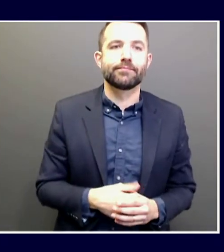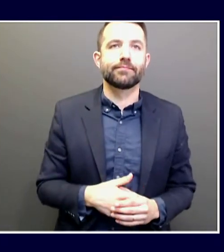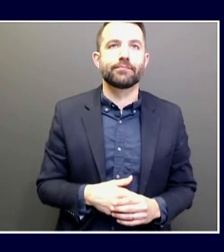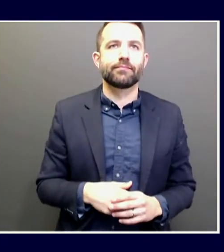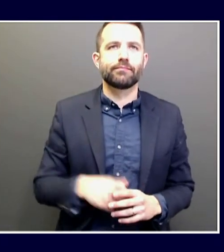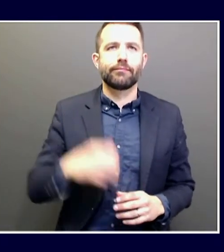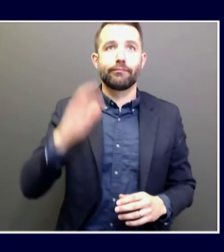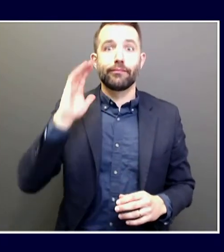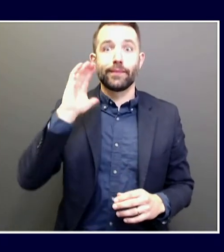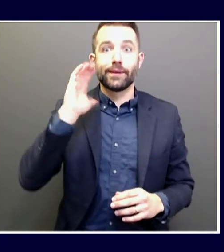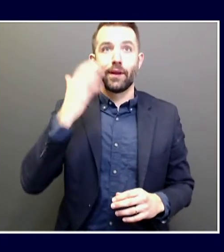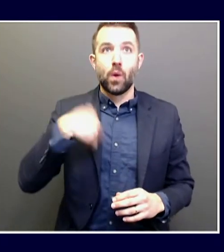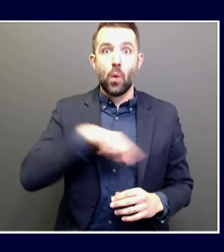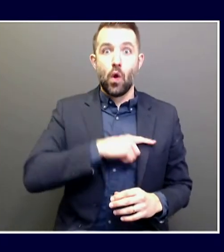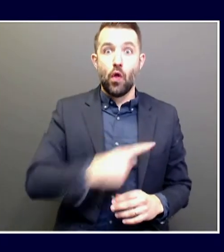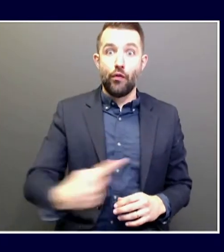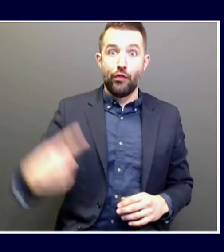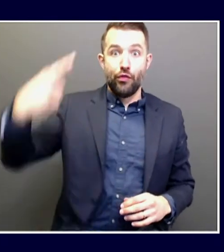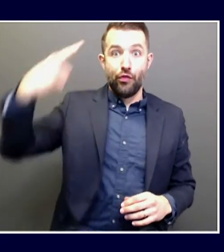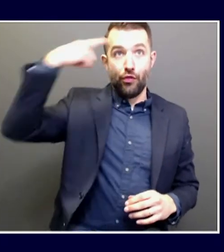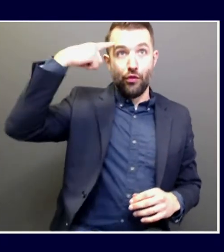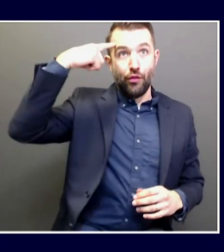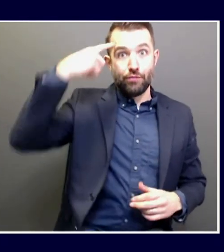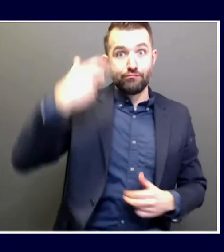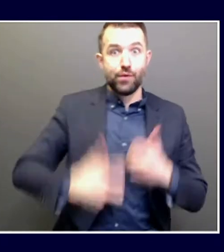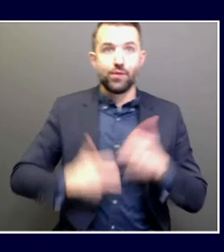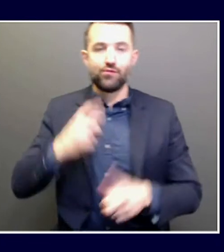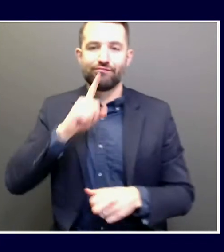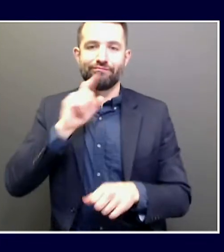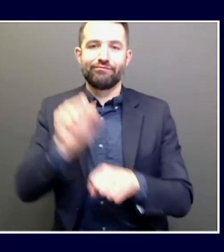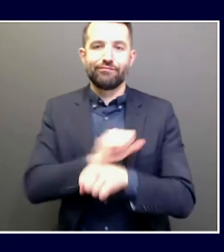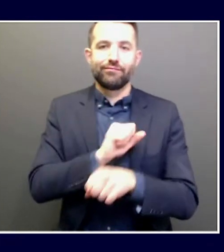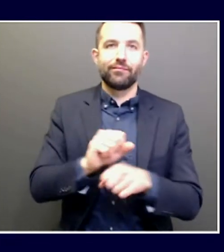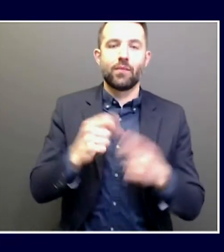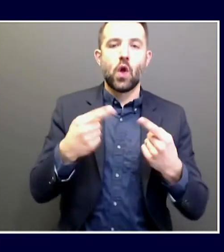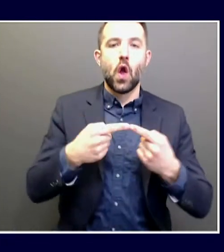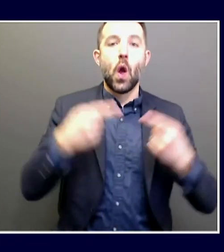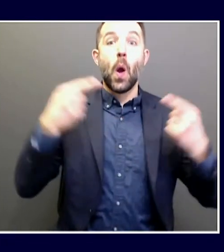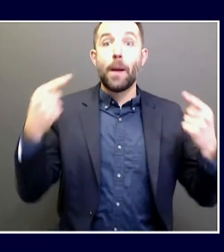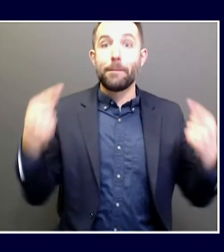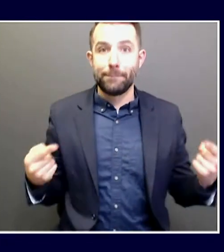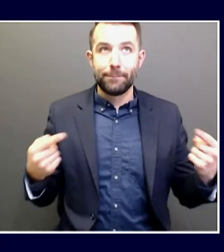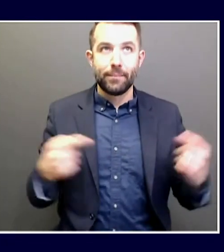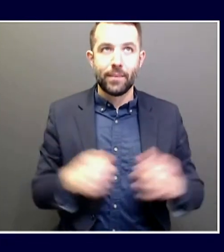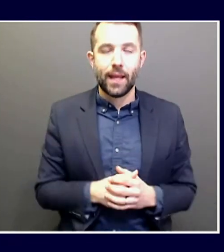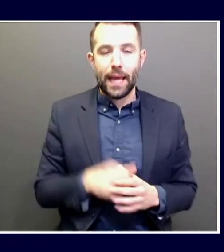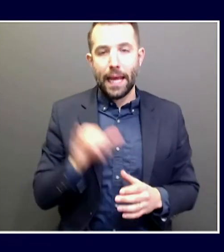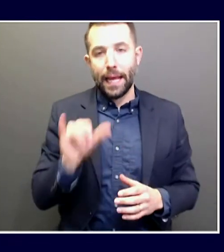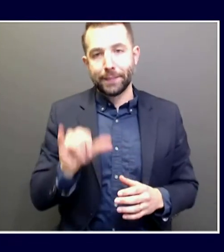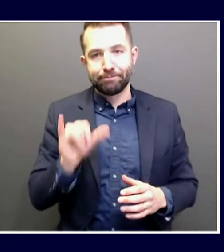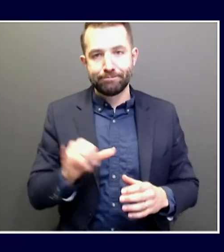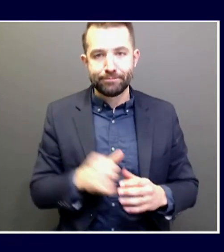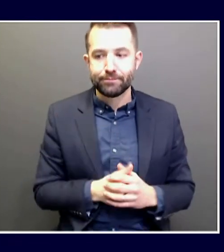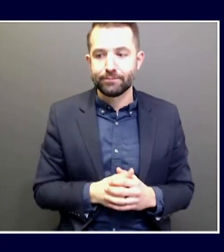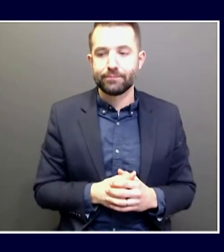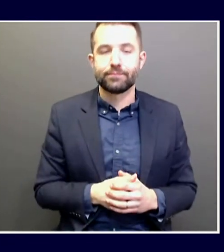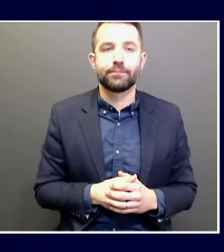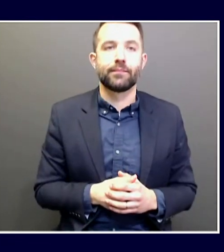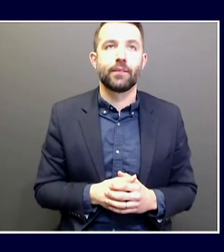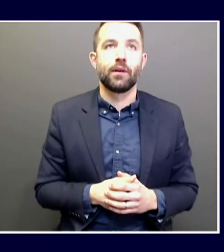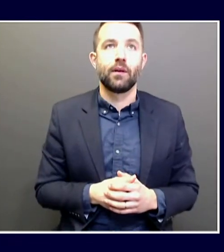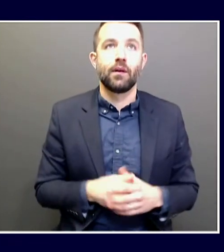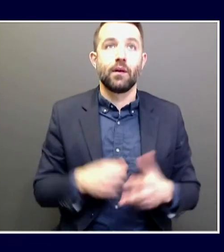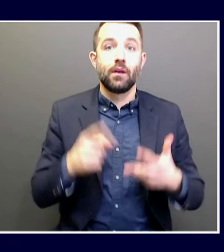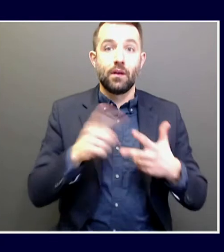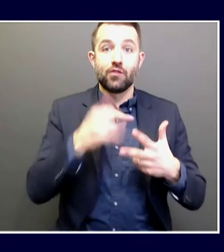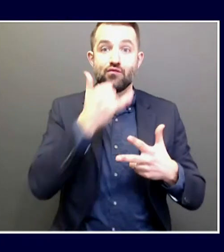thought the problem was. In other words, instead of final doses being reclassified as boosters, incorrectly reclassified as